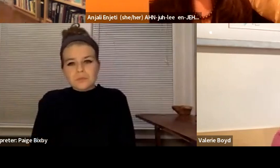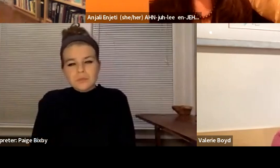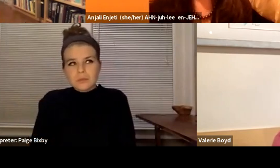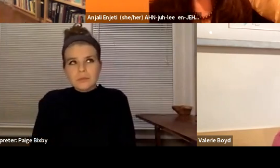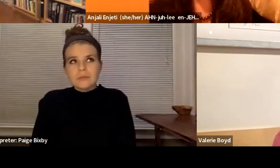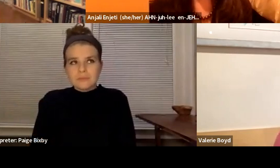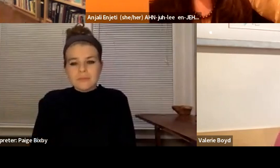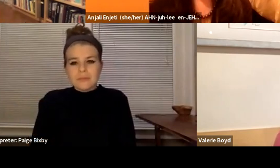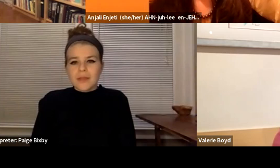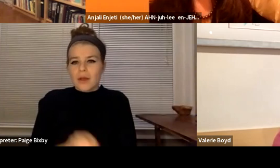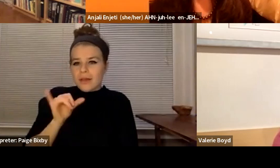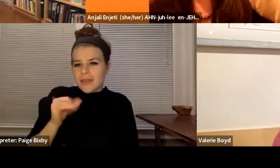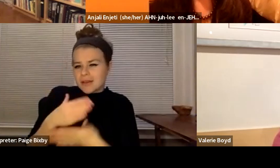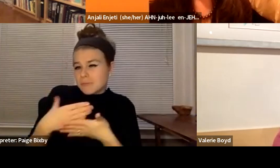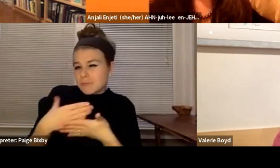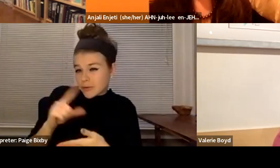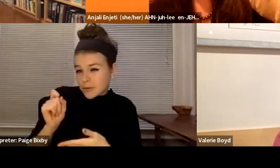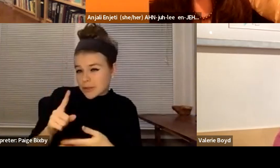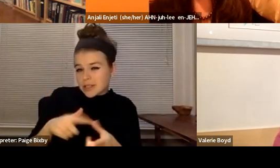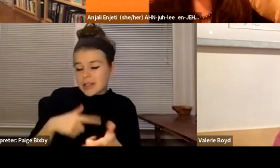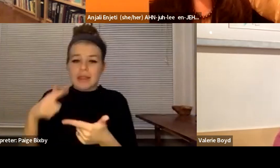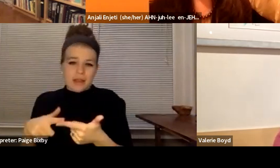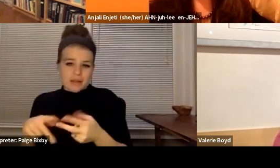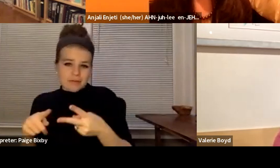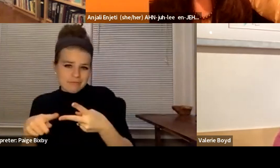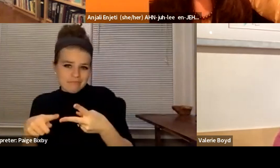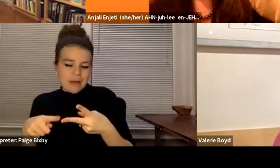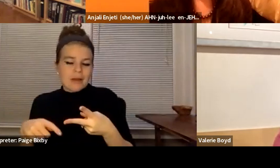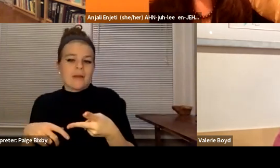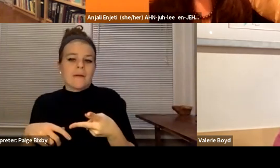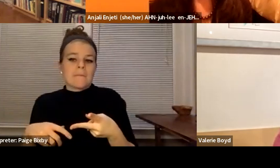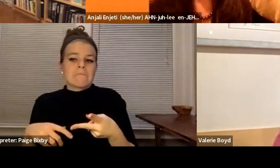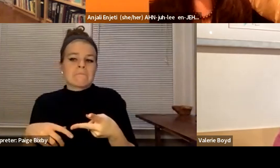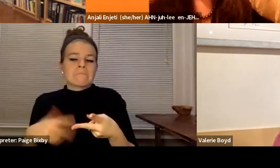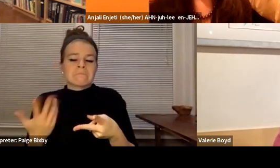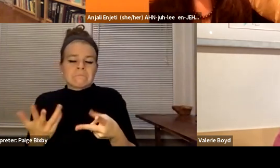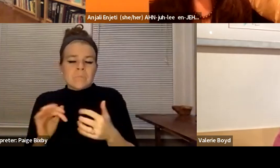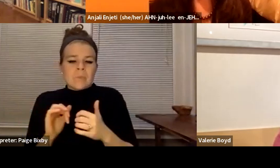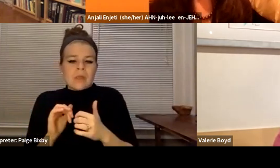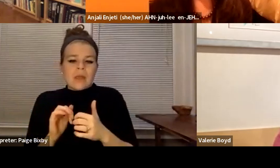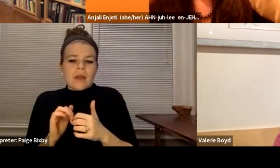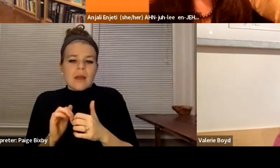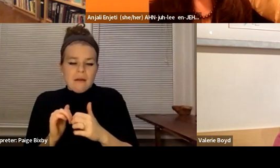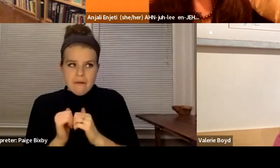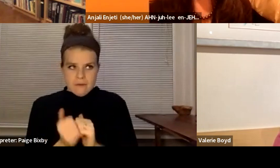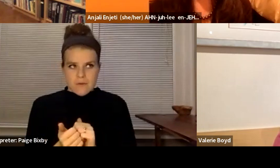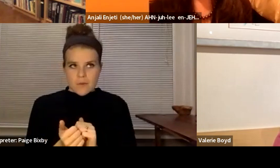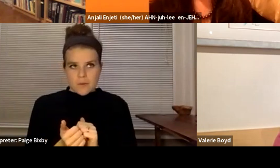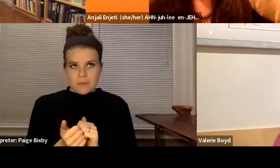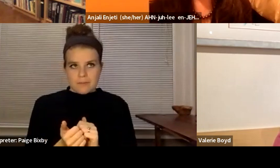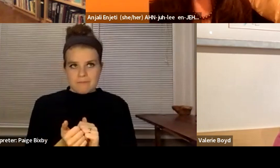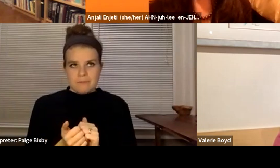And so that's part of the question. And then I think the jumping off point is then, how do you ensure that your